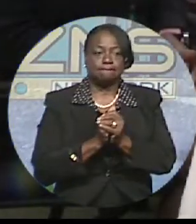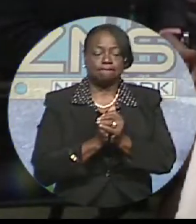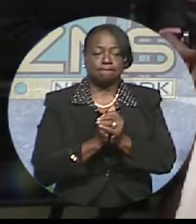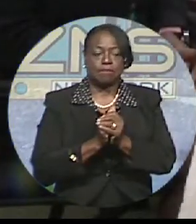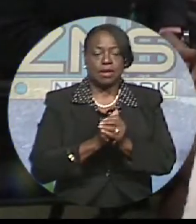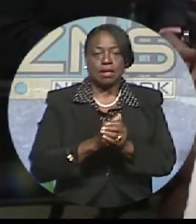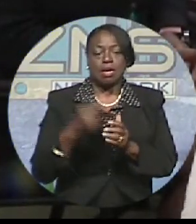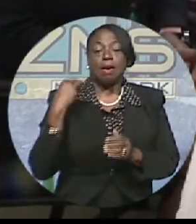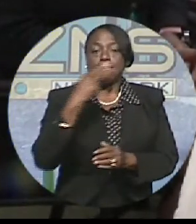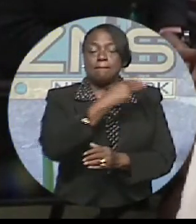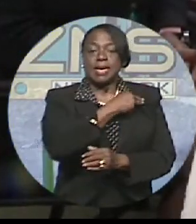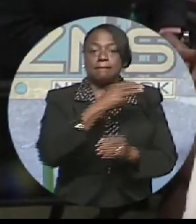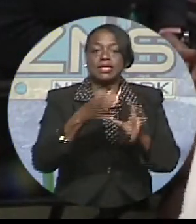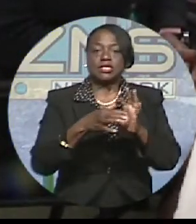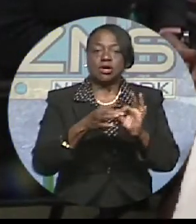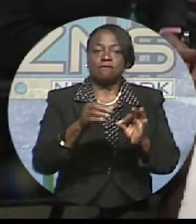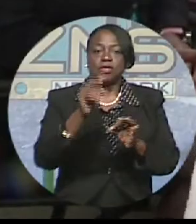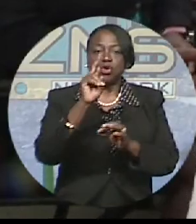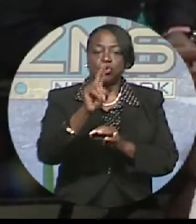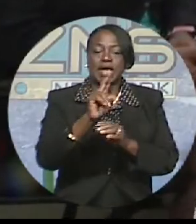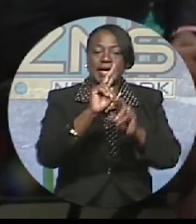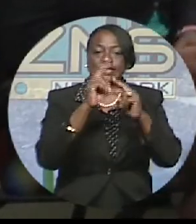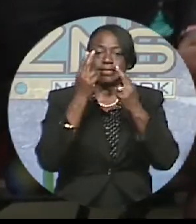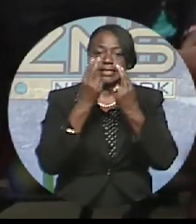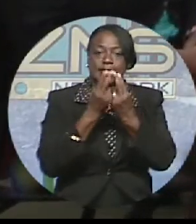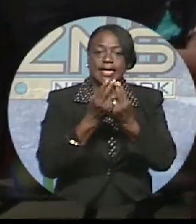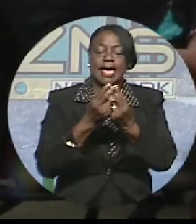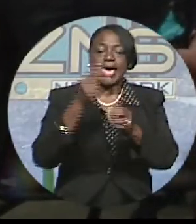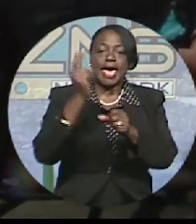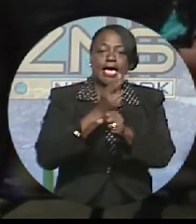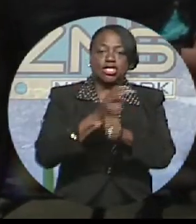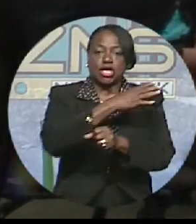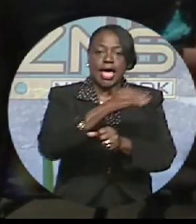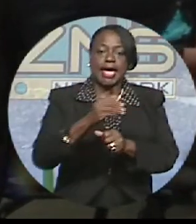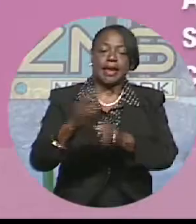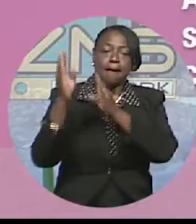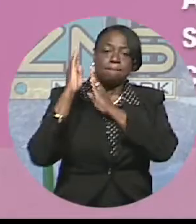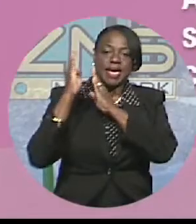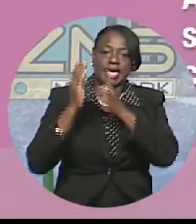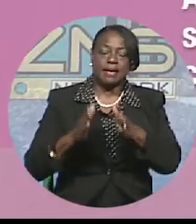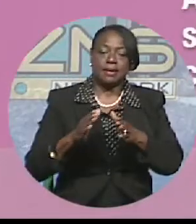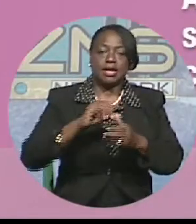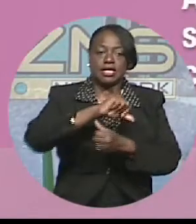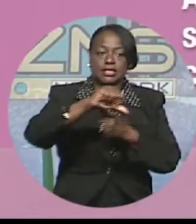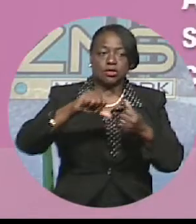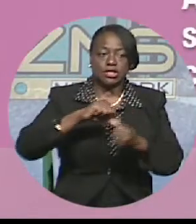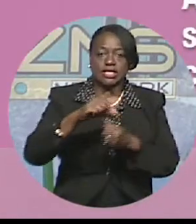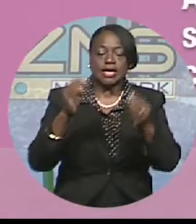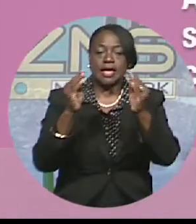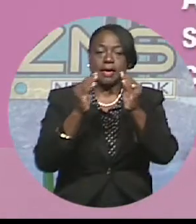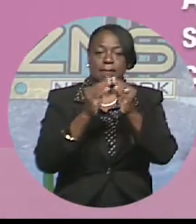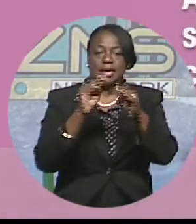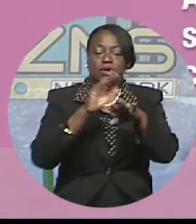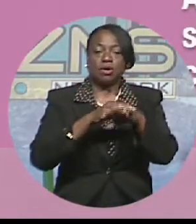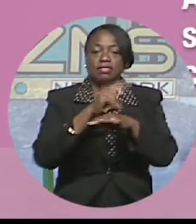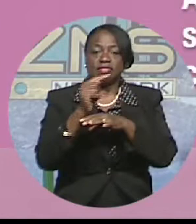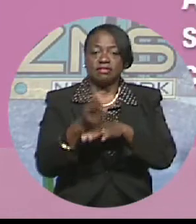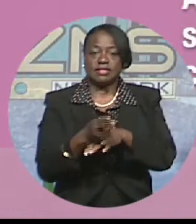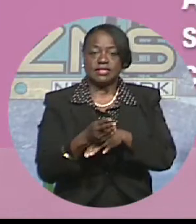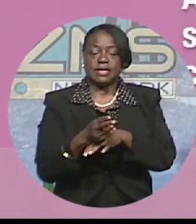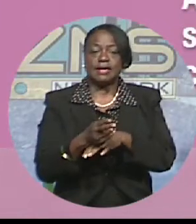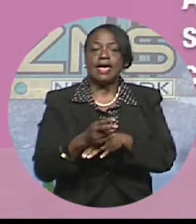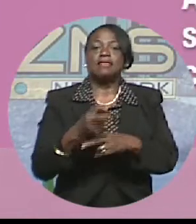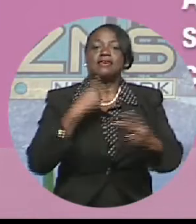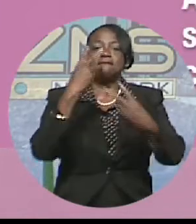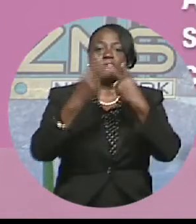of the United Haitian and Bahamian Association met with government last Thursday in light of this country's new immigration policy. Members